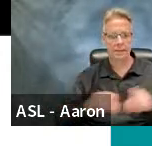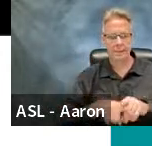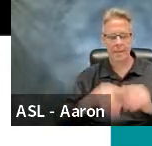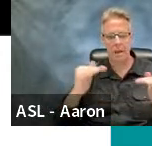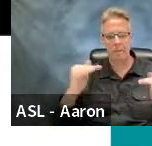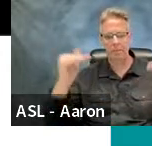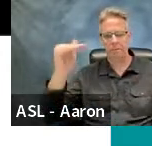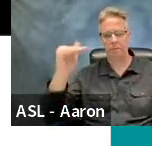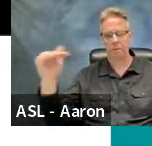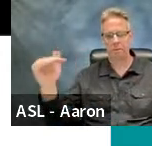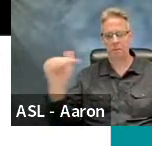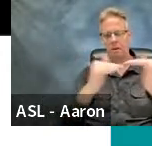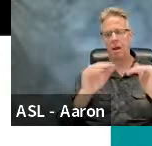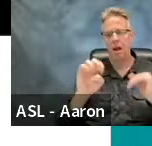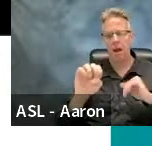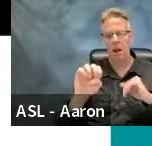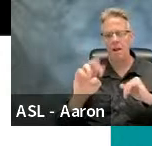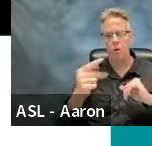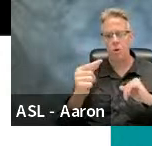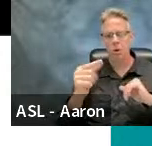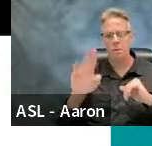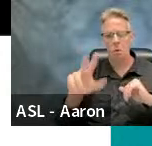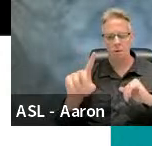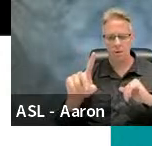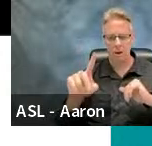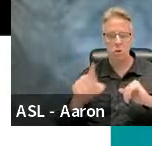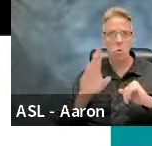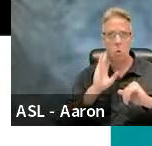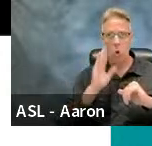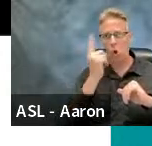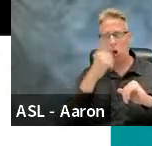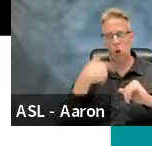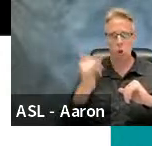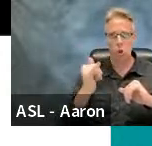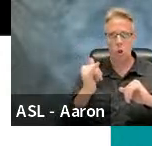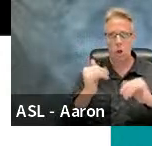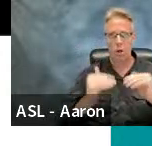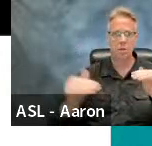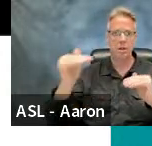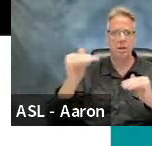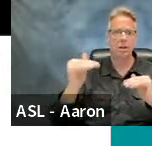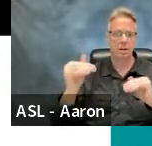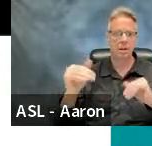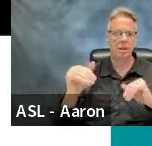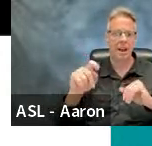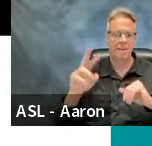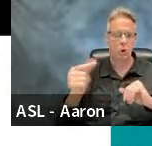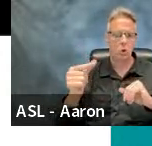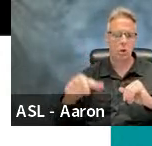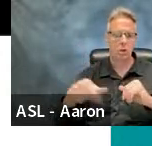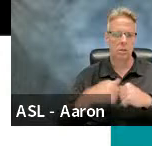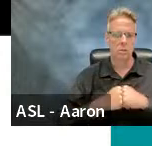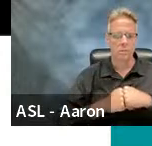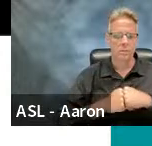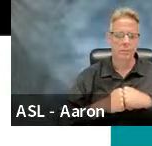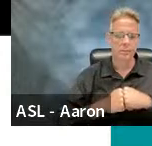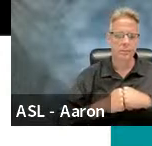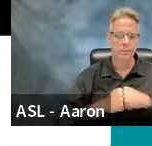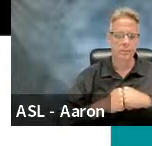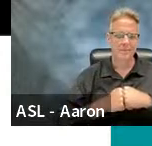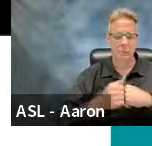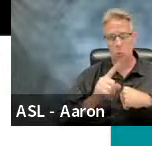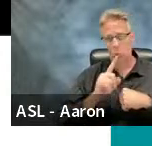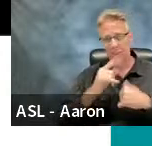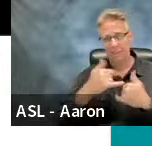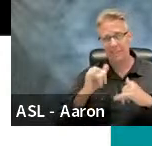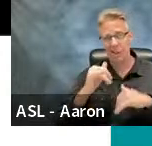as Evergreen Boulevard. So it would act like an at-grade station at Evergreen. Technically, it's still